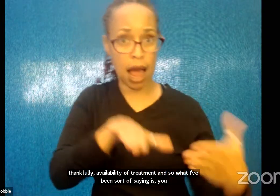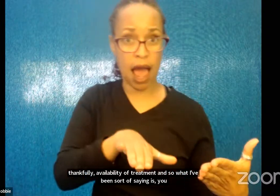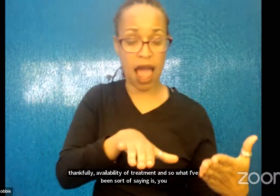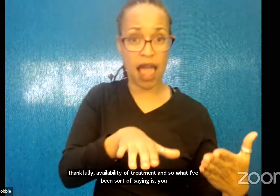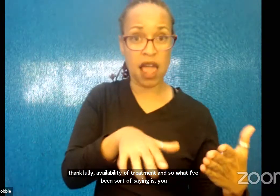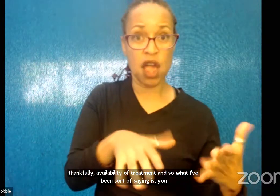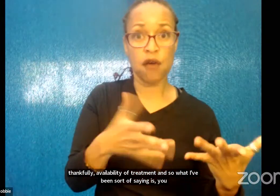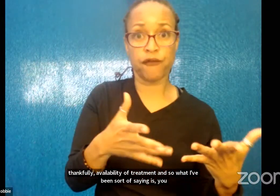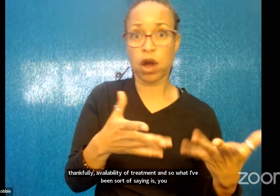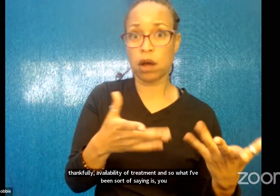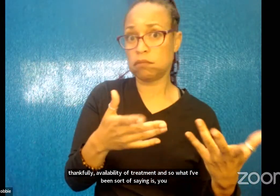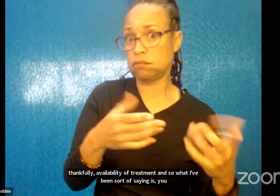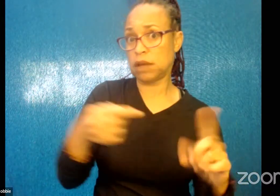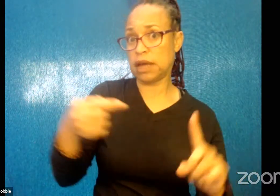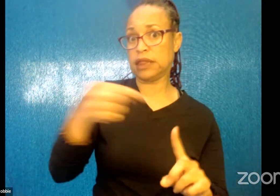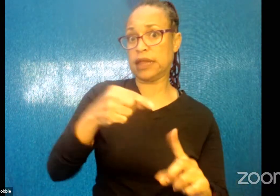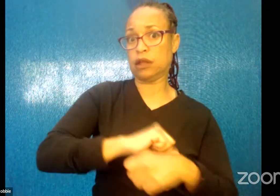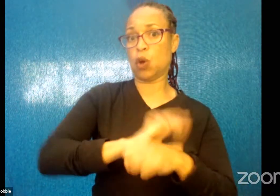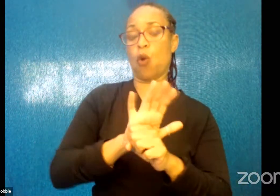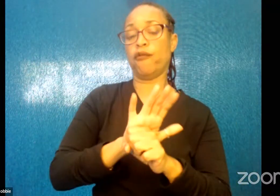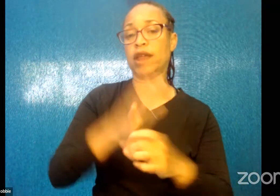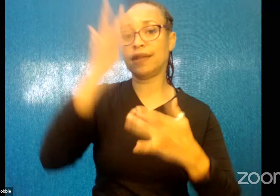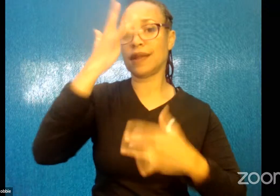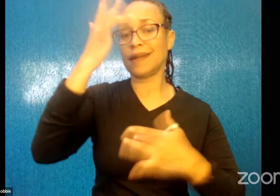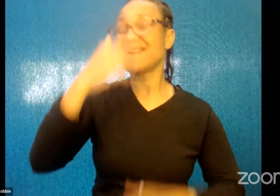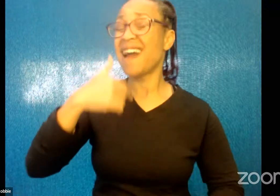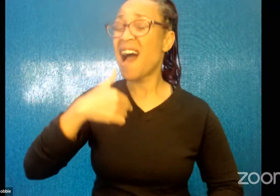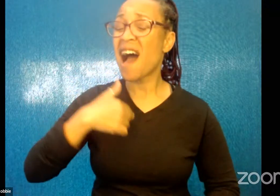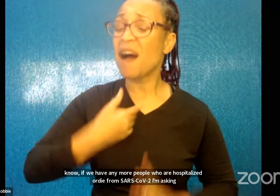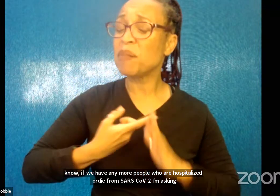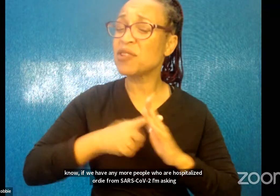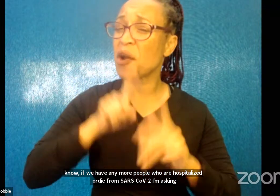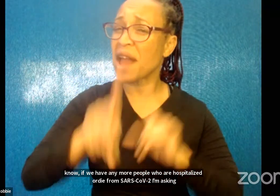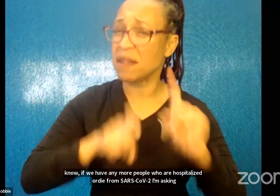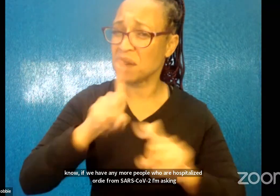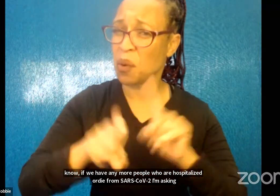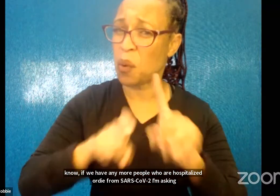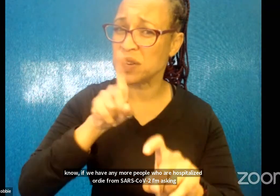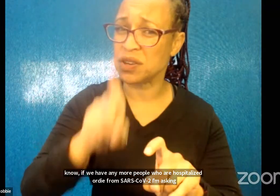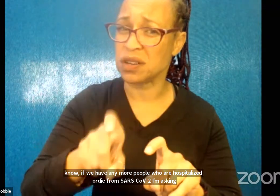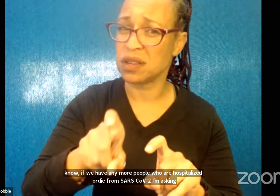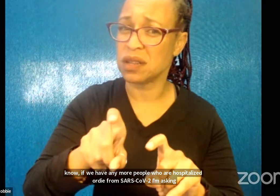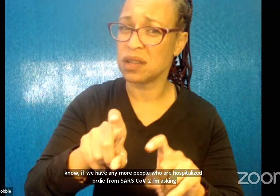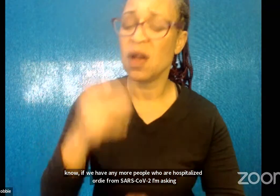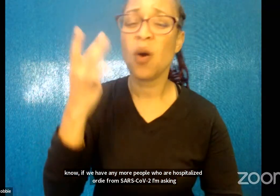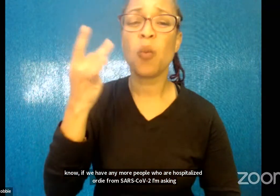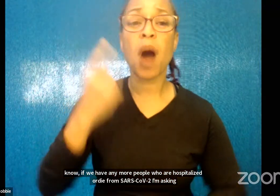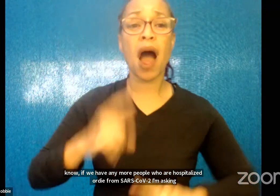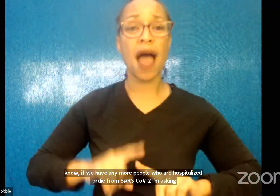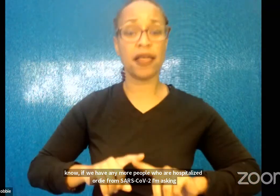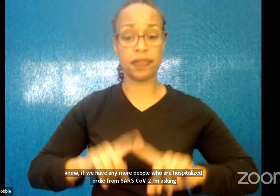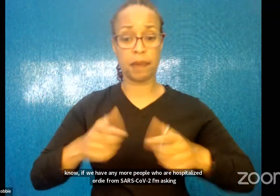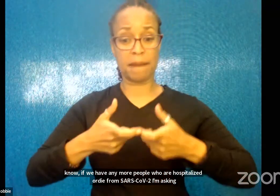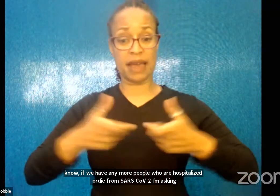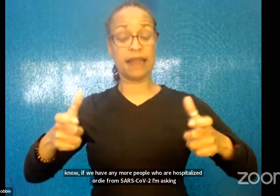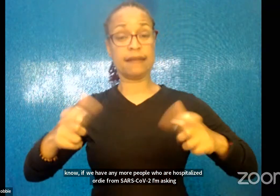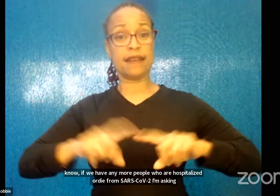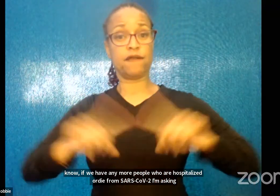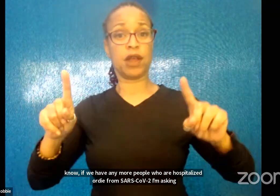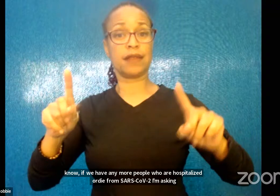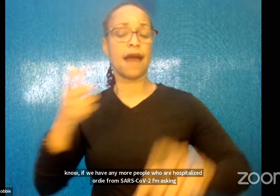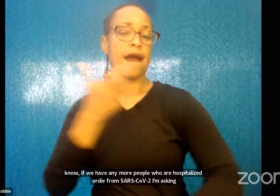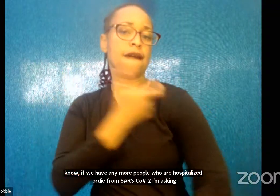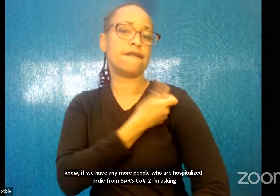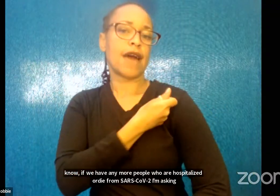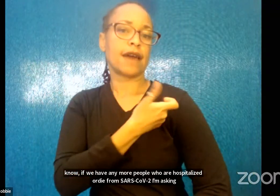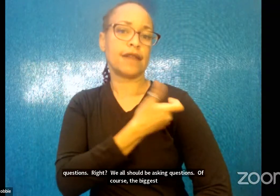asking questions, right? And we all should be asking questions. Of course, the biggest differentiator is vaccination status.